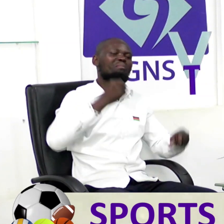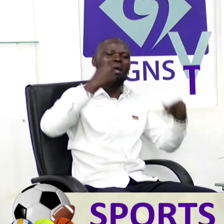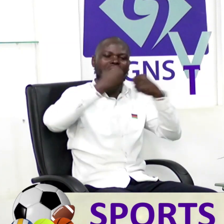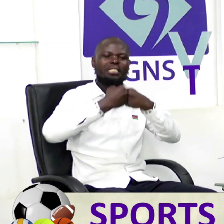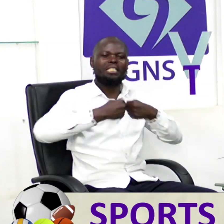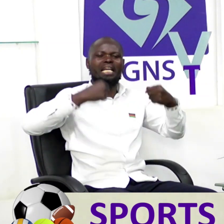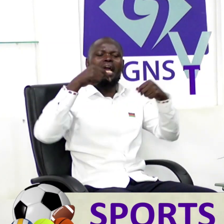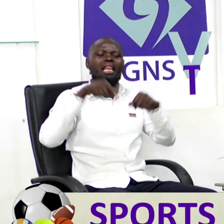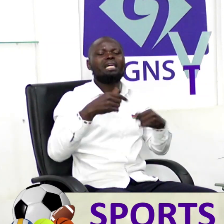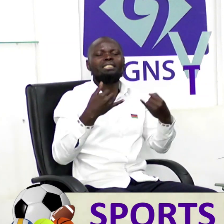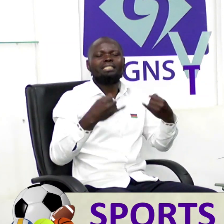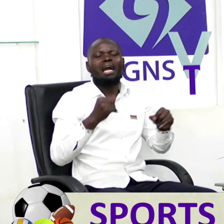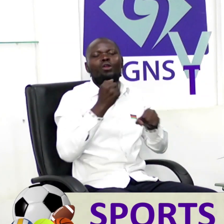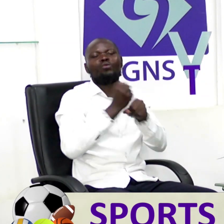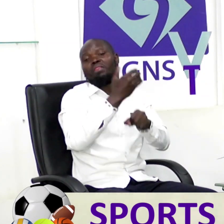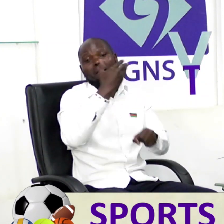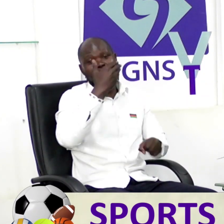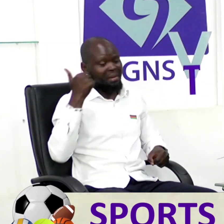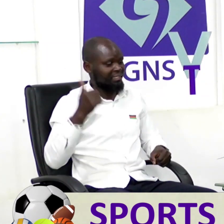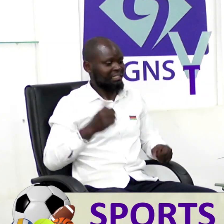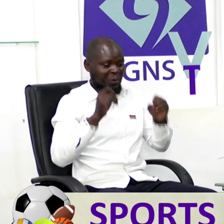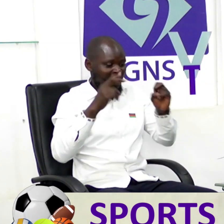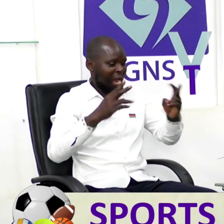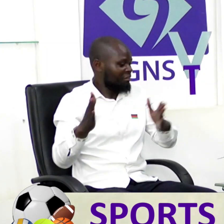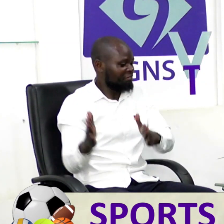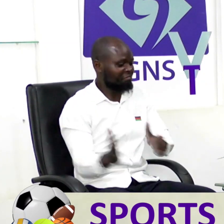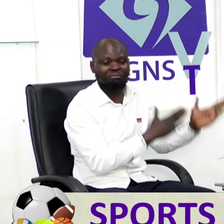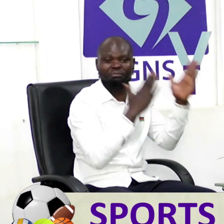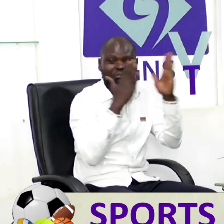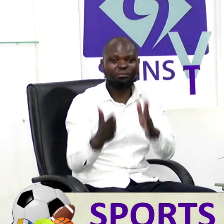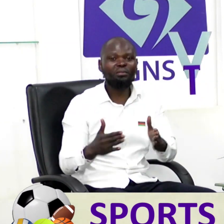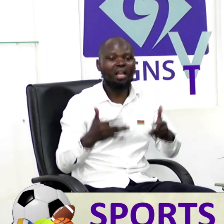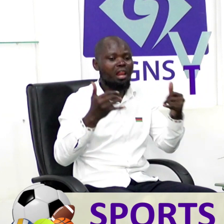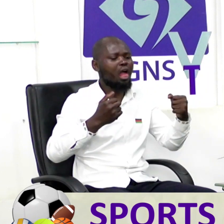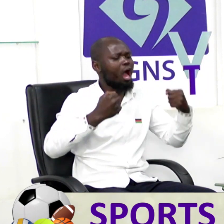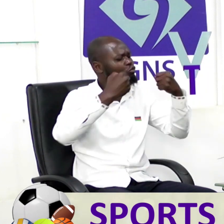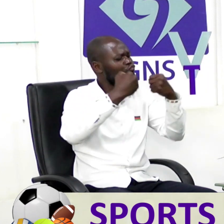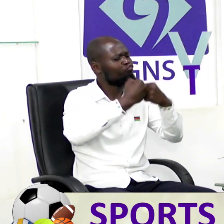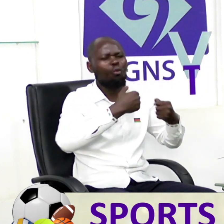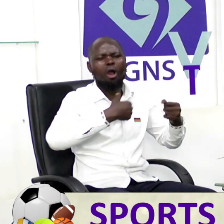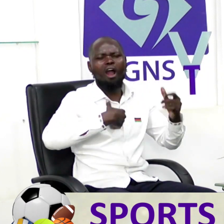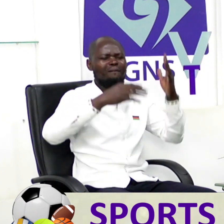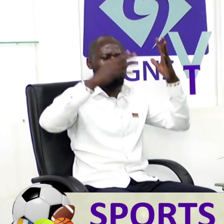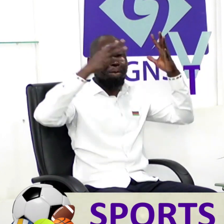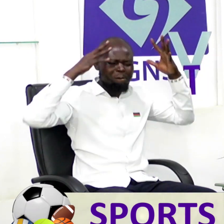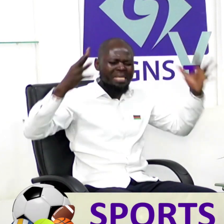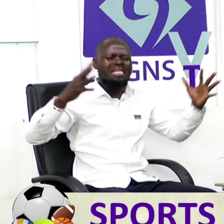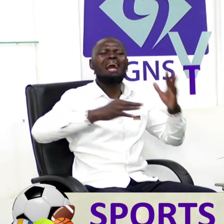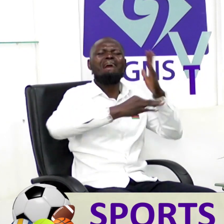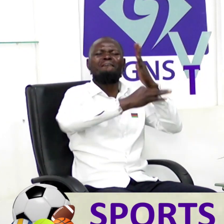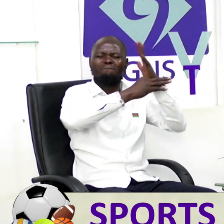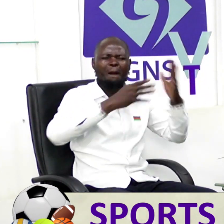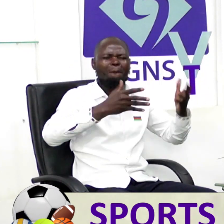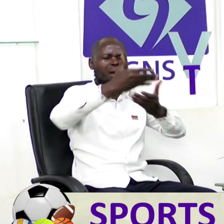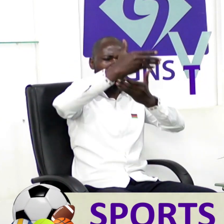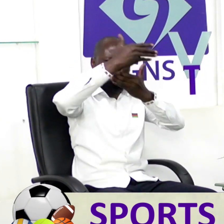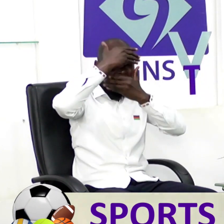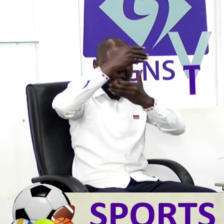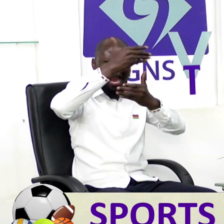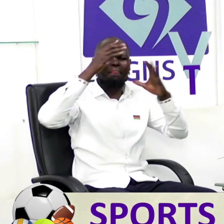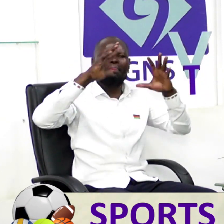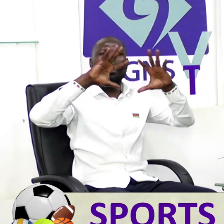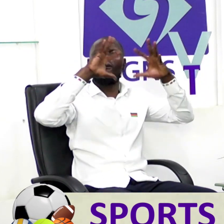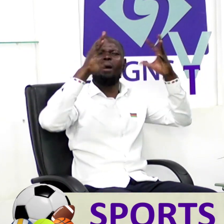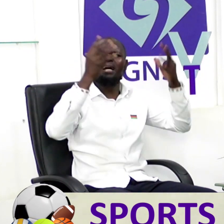has a lot of experience. They have really trained and tried to really beat and really win the game.